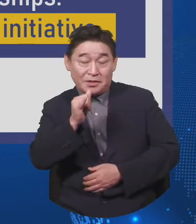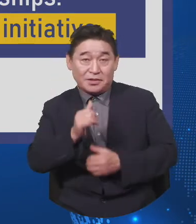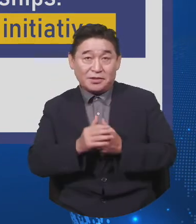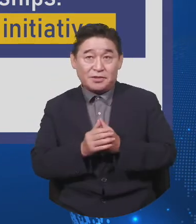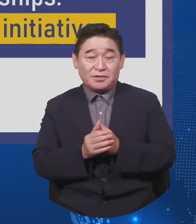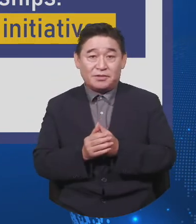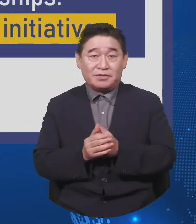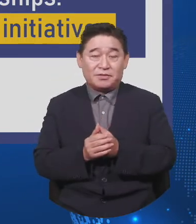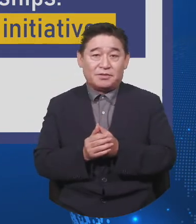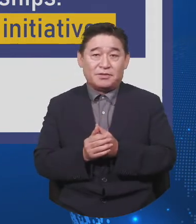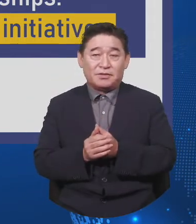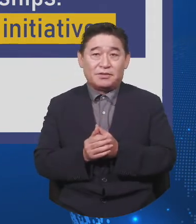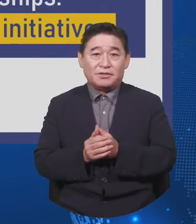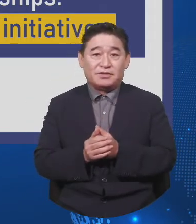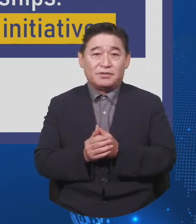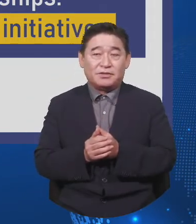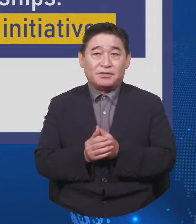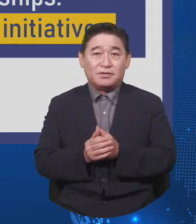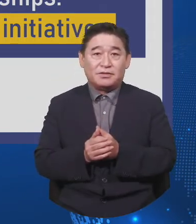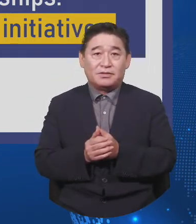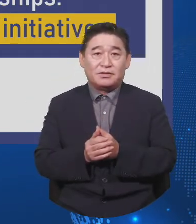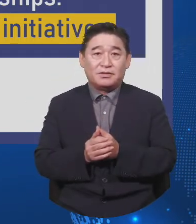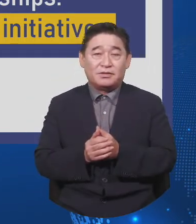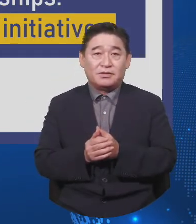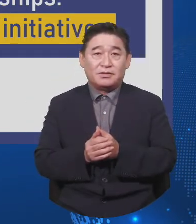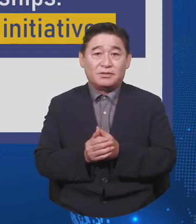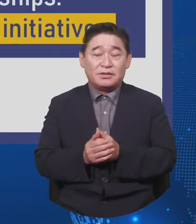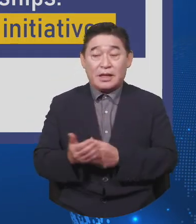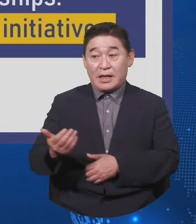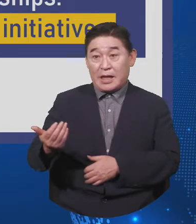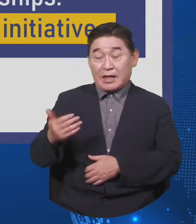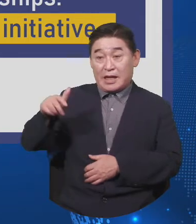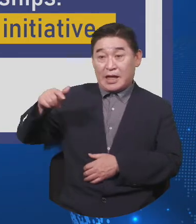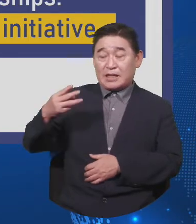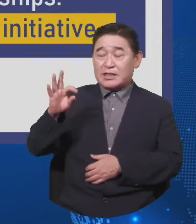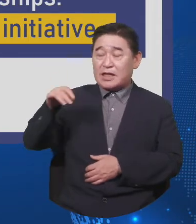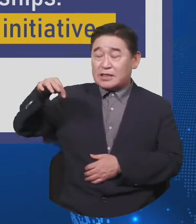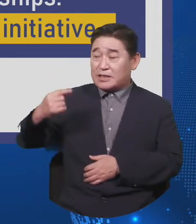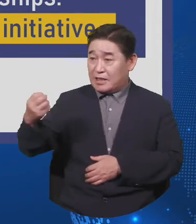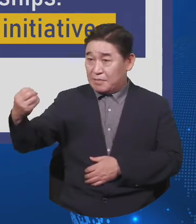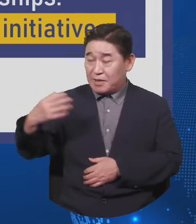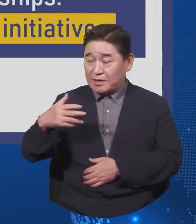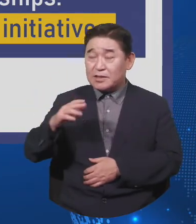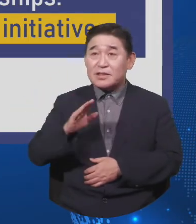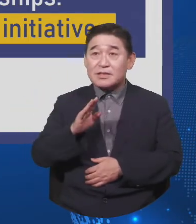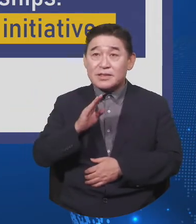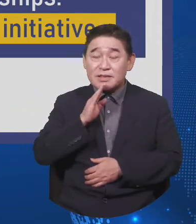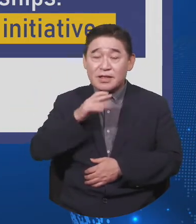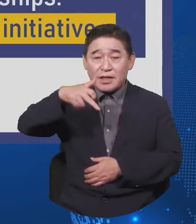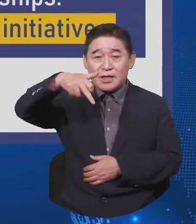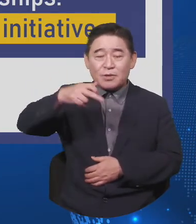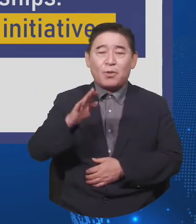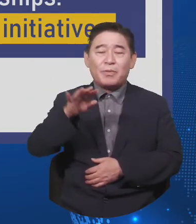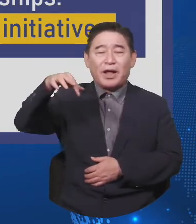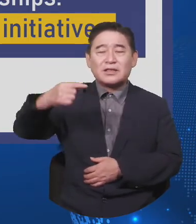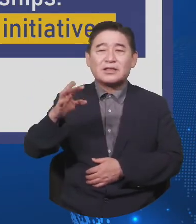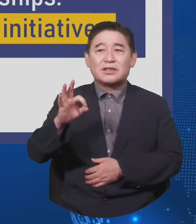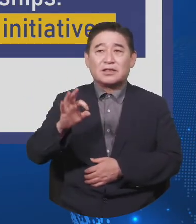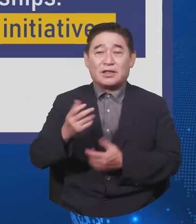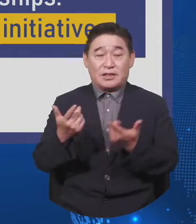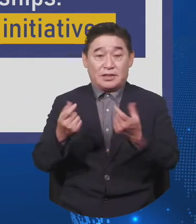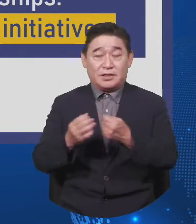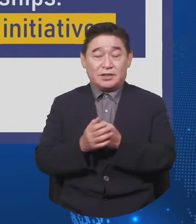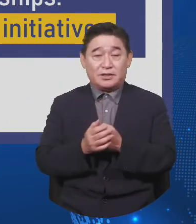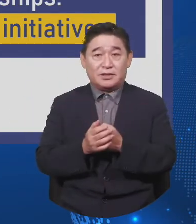partnerships. Grace mentioned the Kovacs Initiative, and that is a prime example